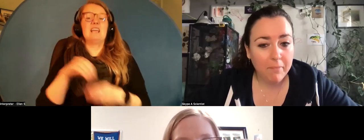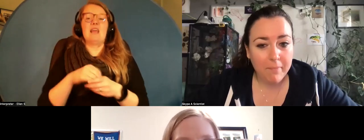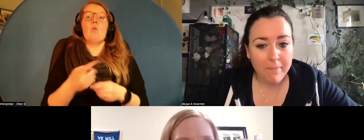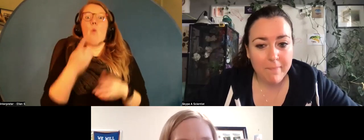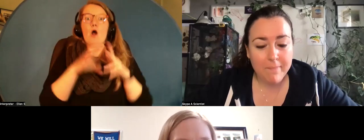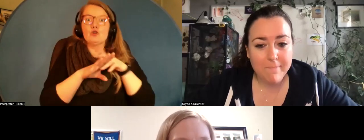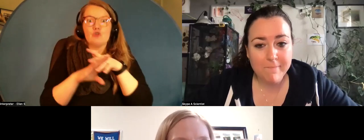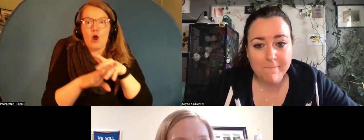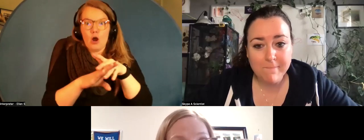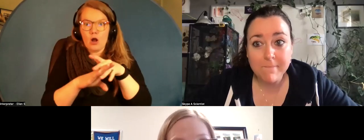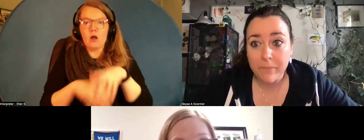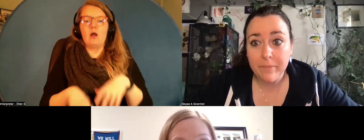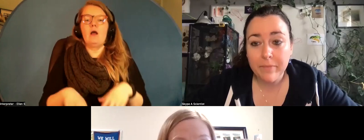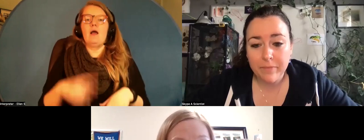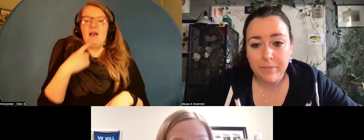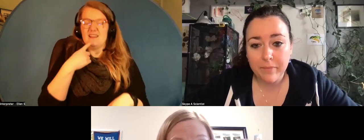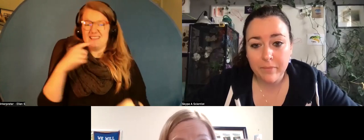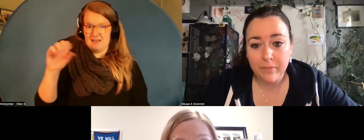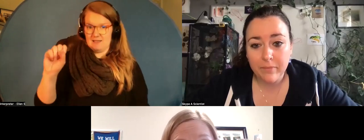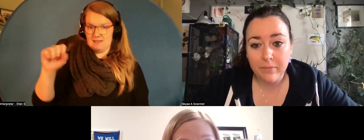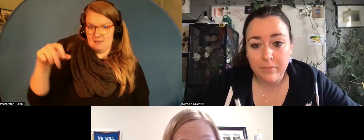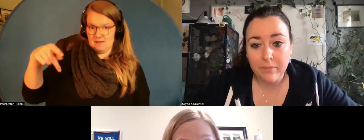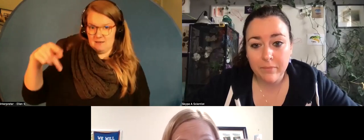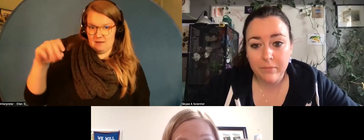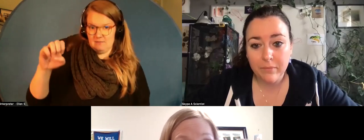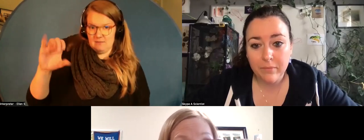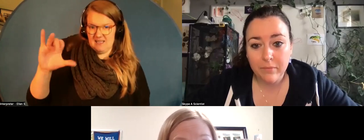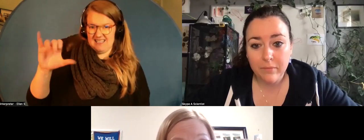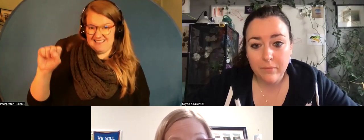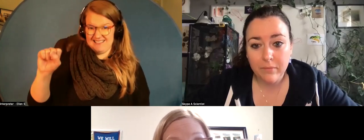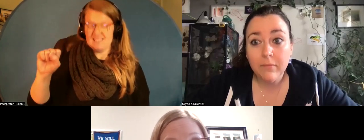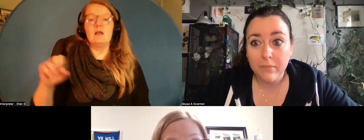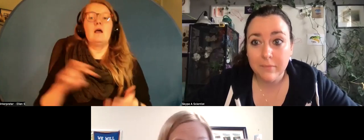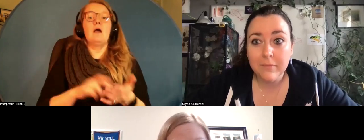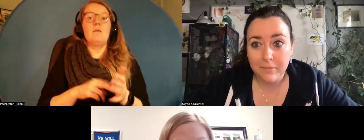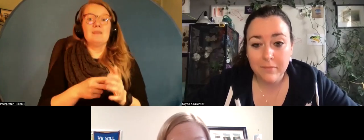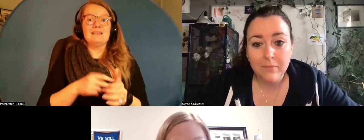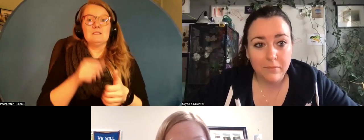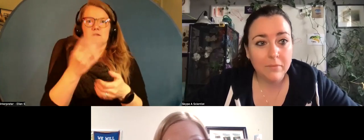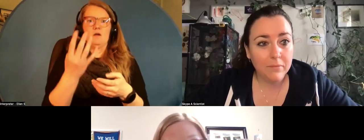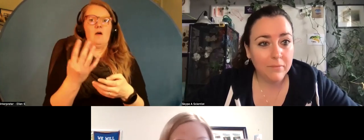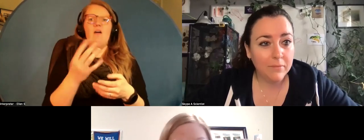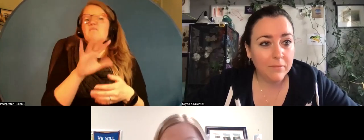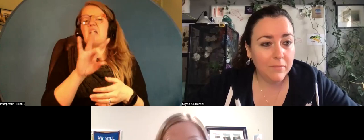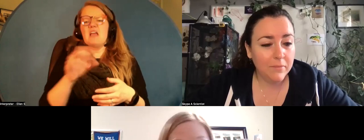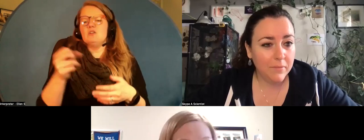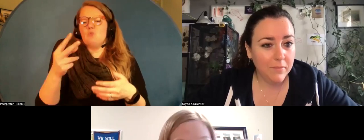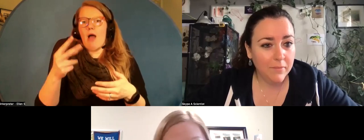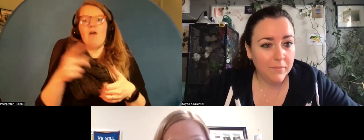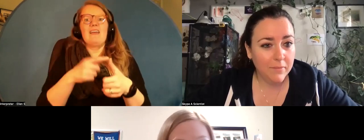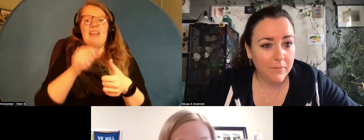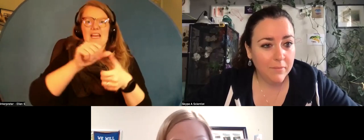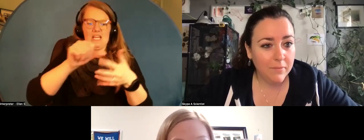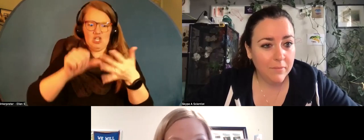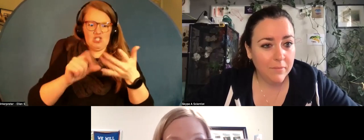And when I say species, that means there might be 5, 10, 20, 100 of one species, and then some of